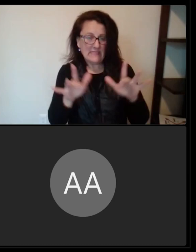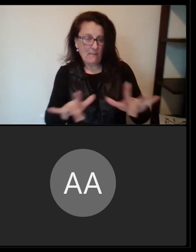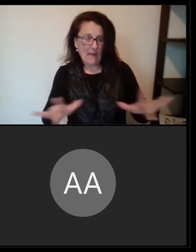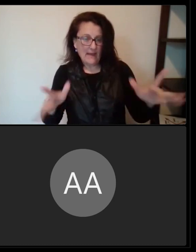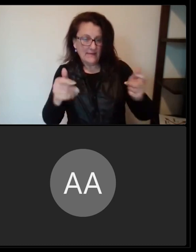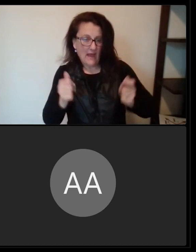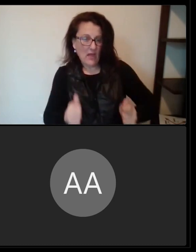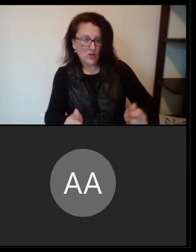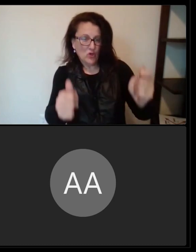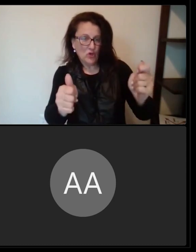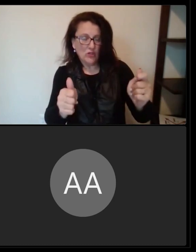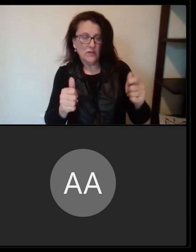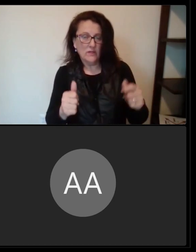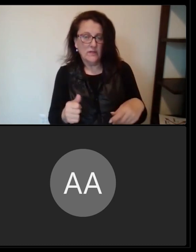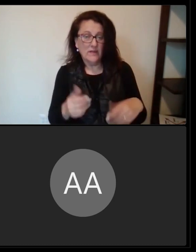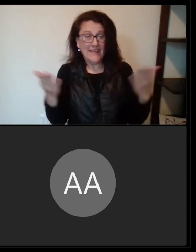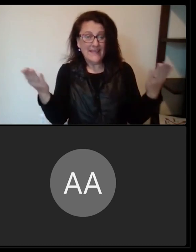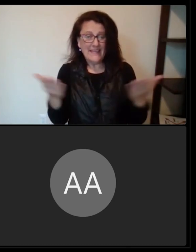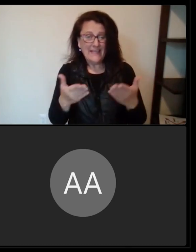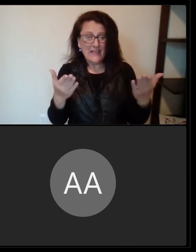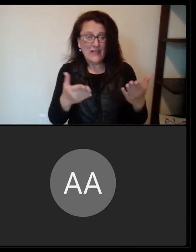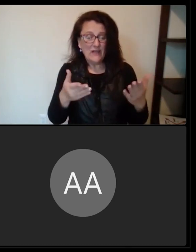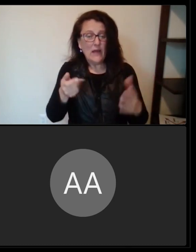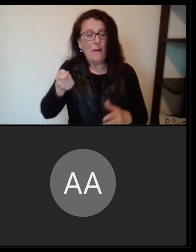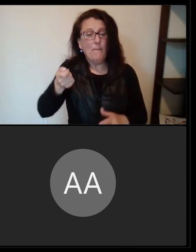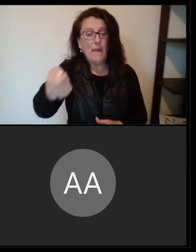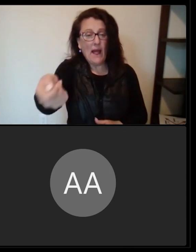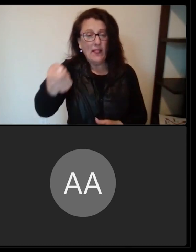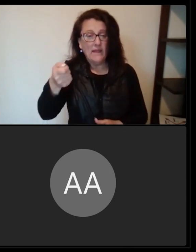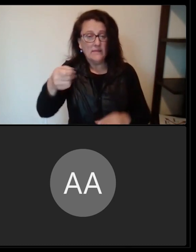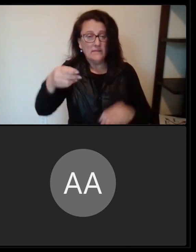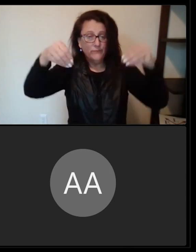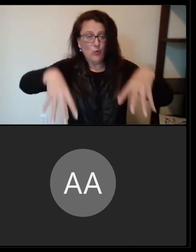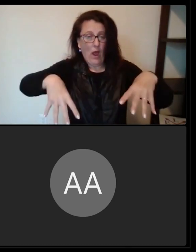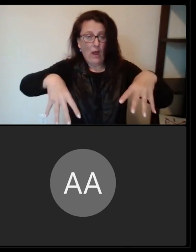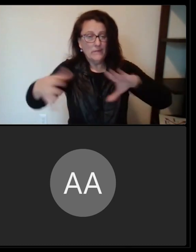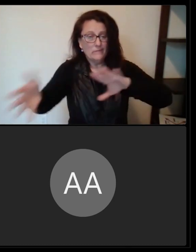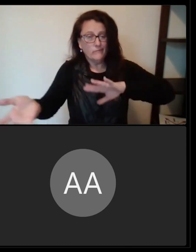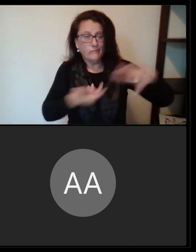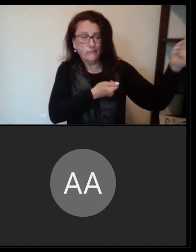pull in under there. Here, you're just pulling up, inserting the ballot, and going.